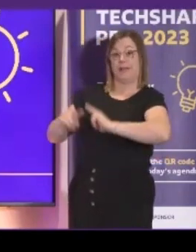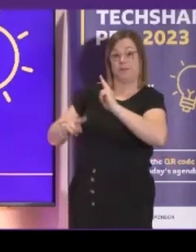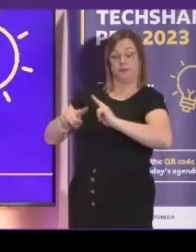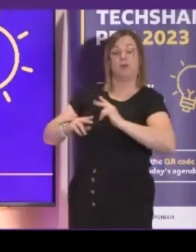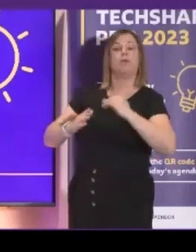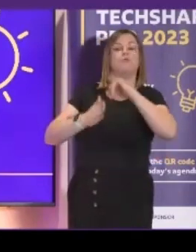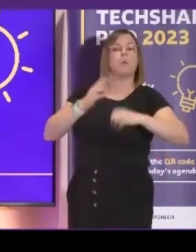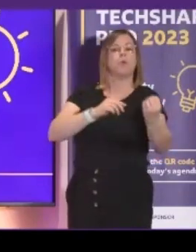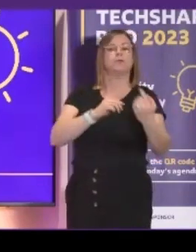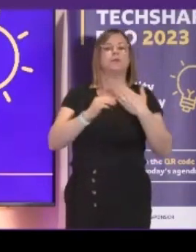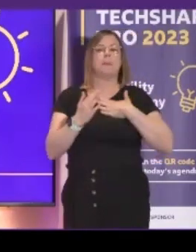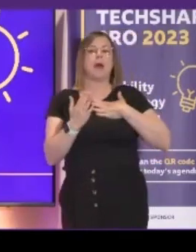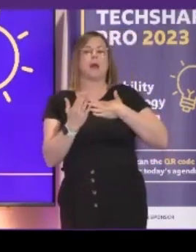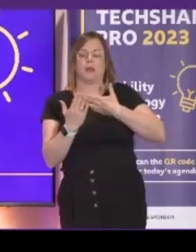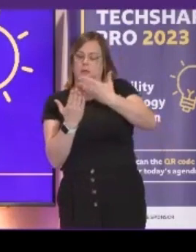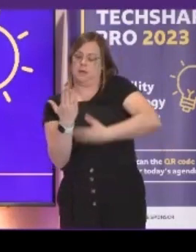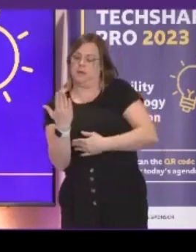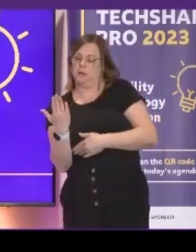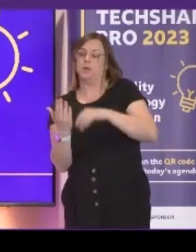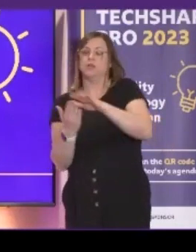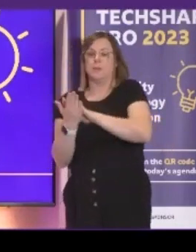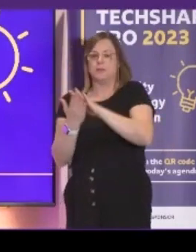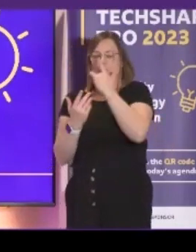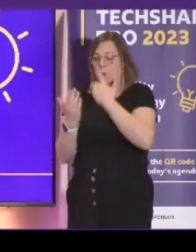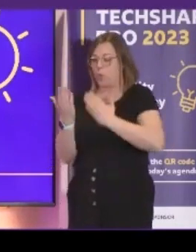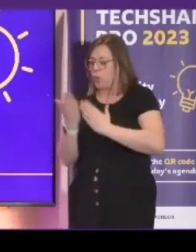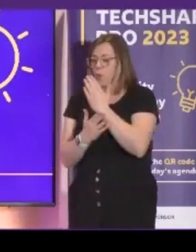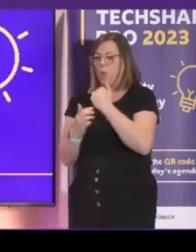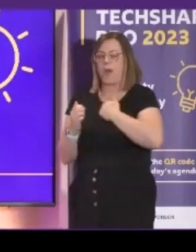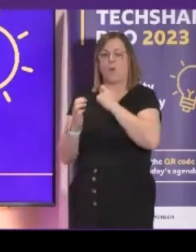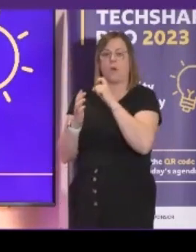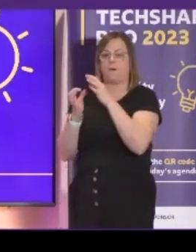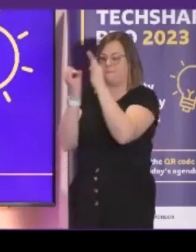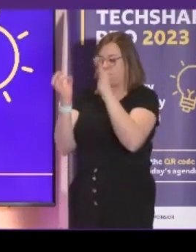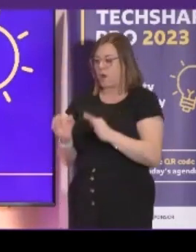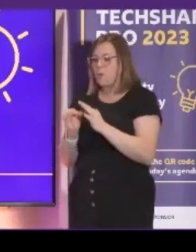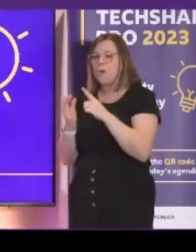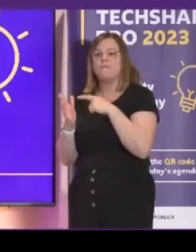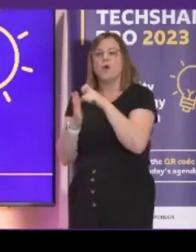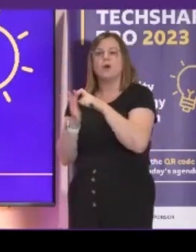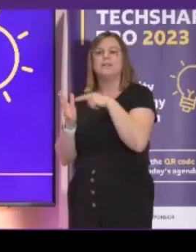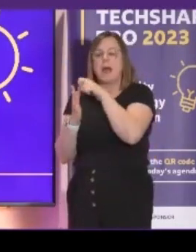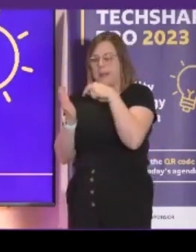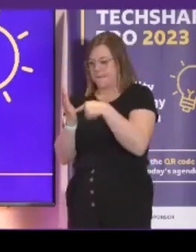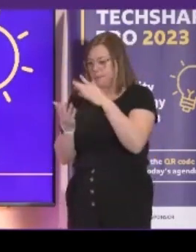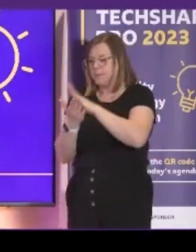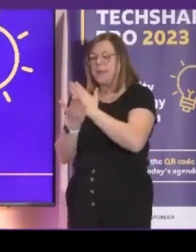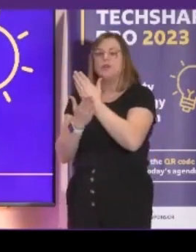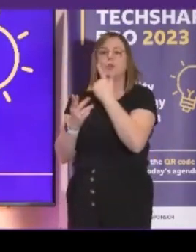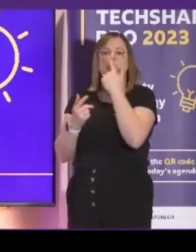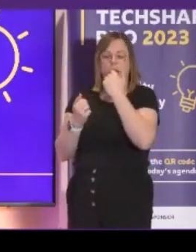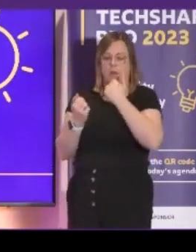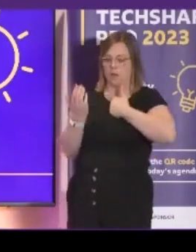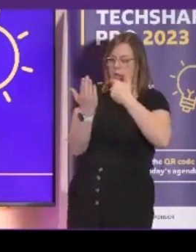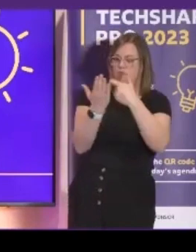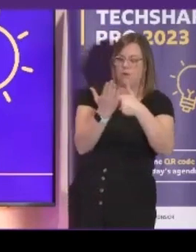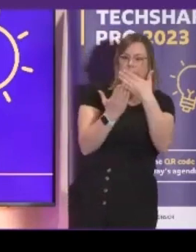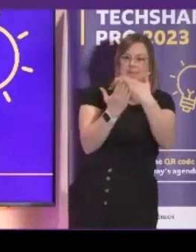back to us. And we were able to then go through our ADAPT framework and integrate and implement all of